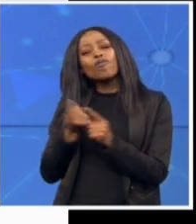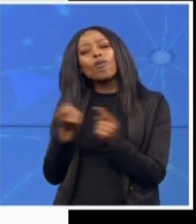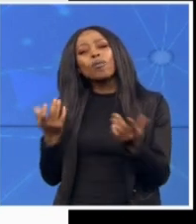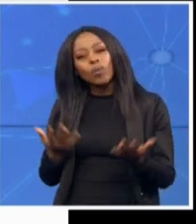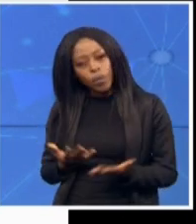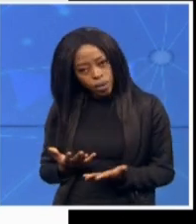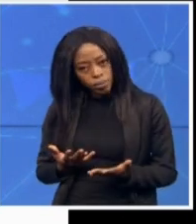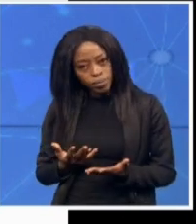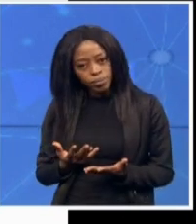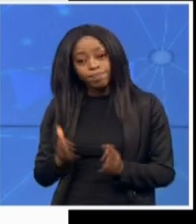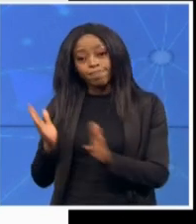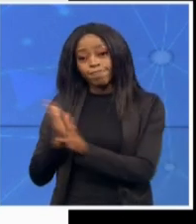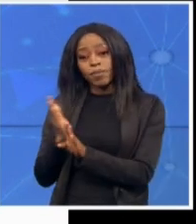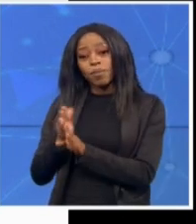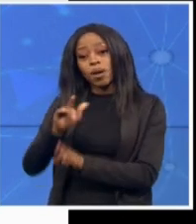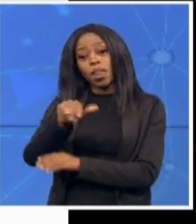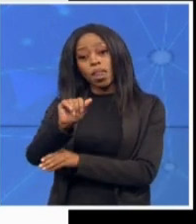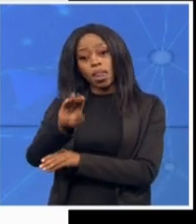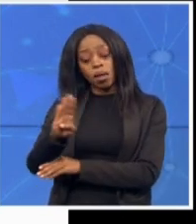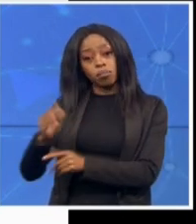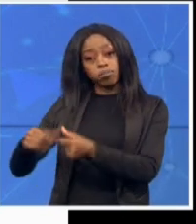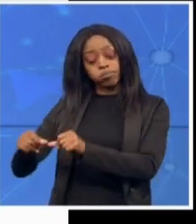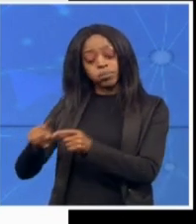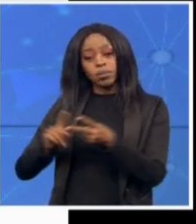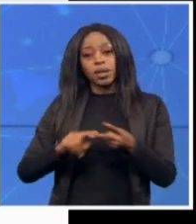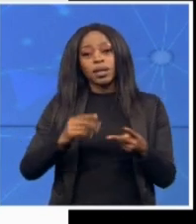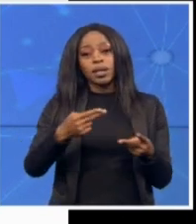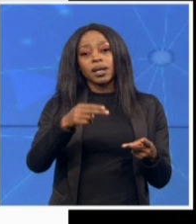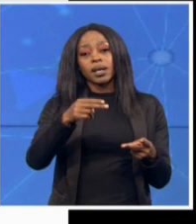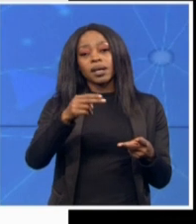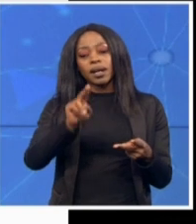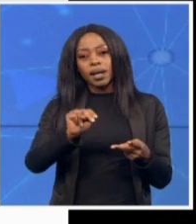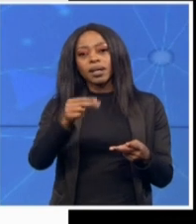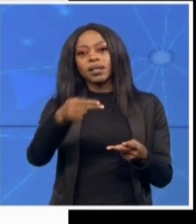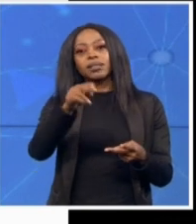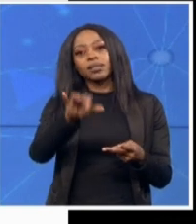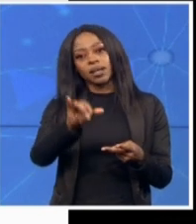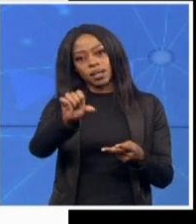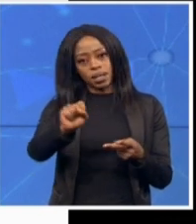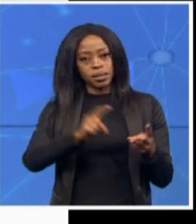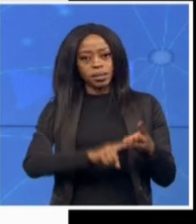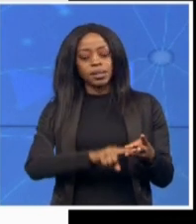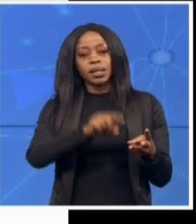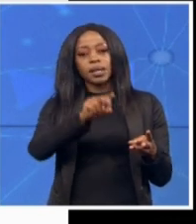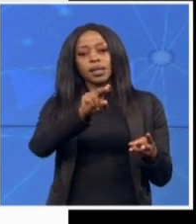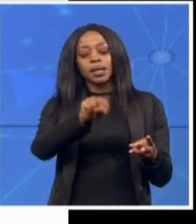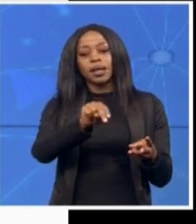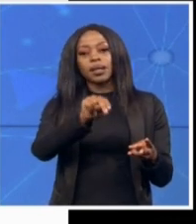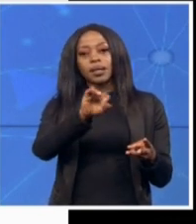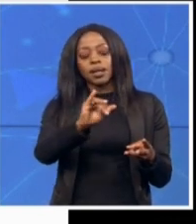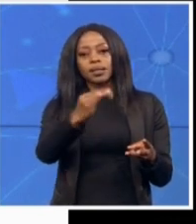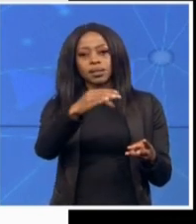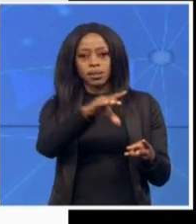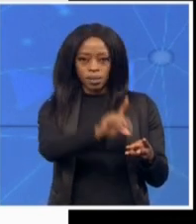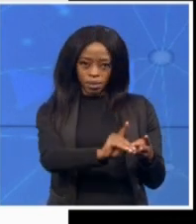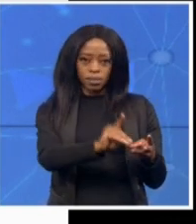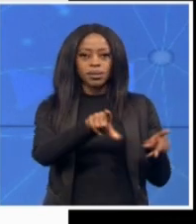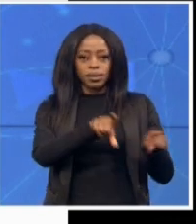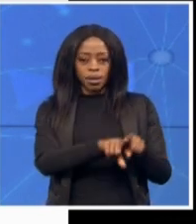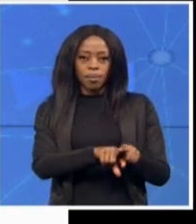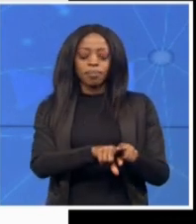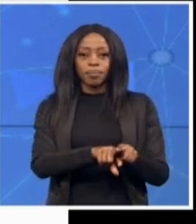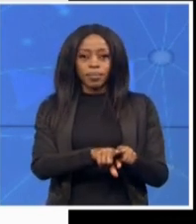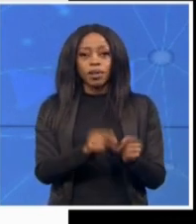from the NHLS, and we also look at the NICD line list. And in a sense, if a case is known to us,